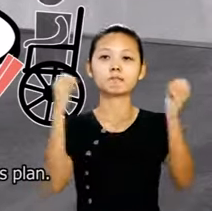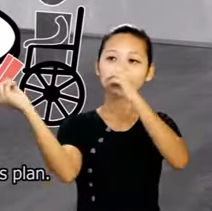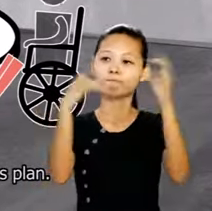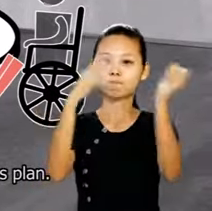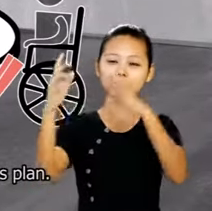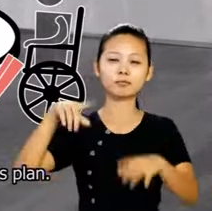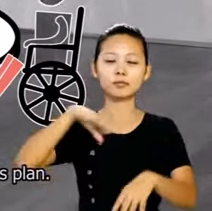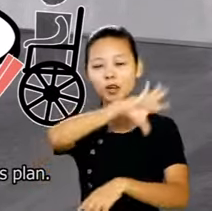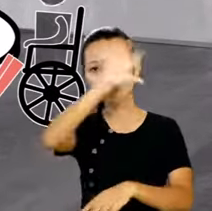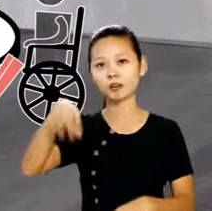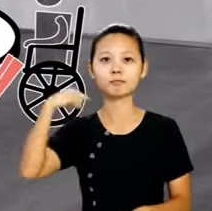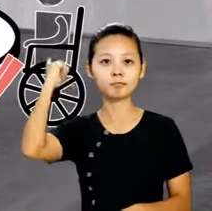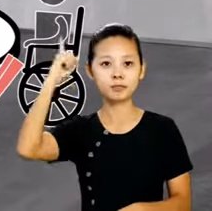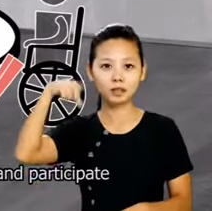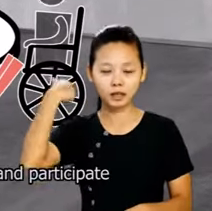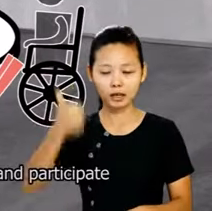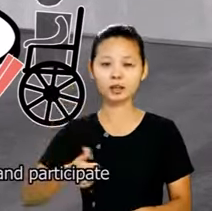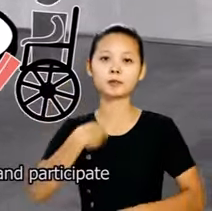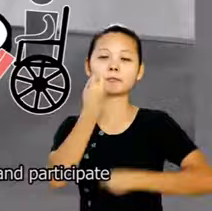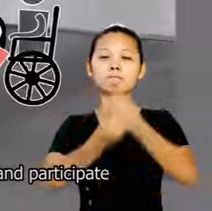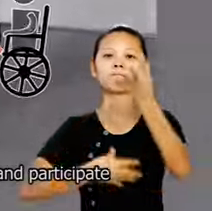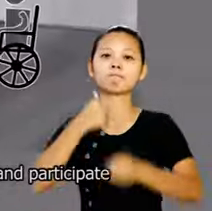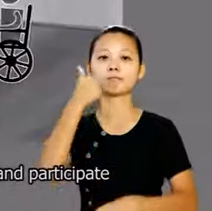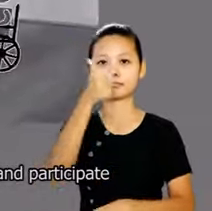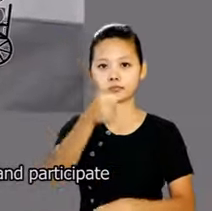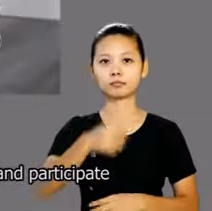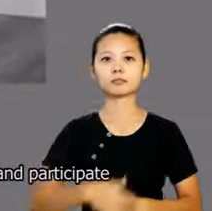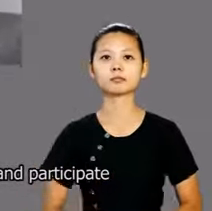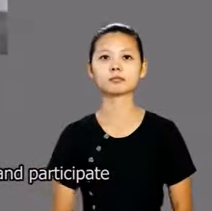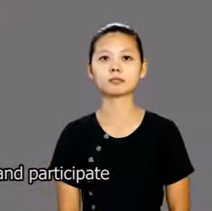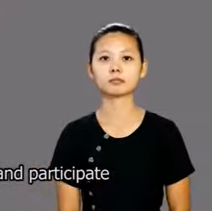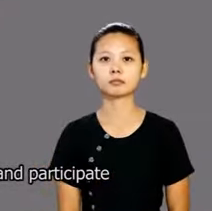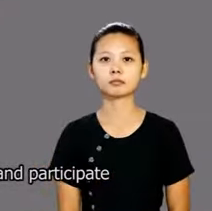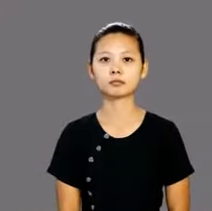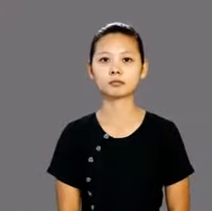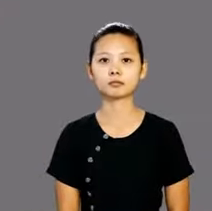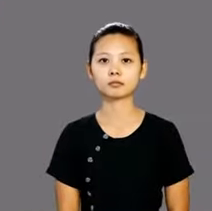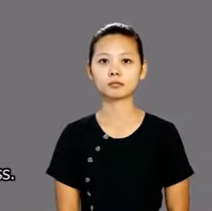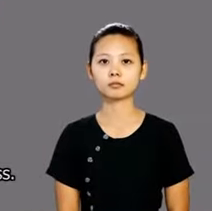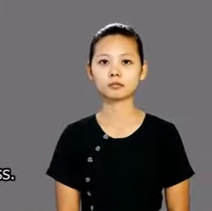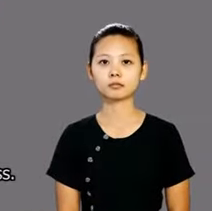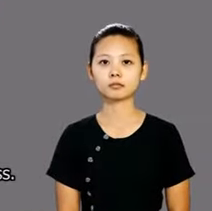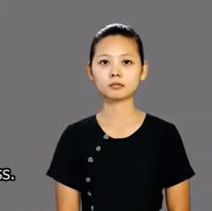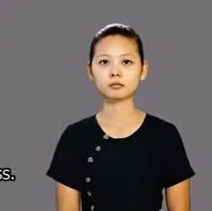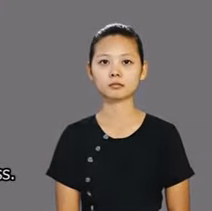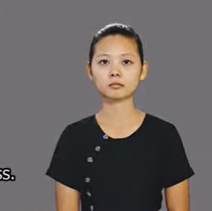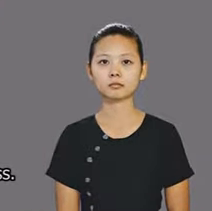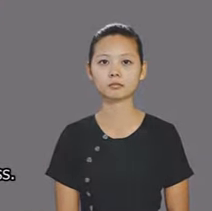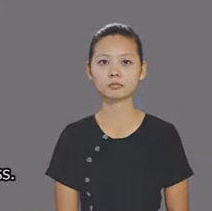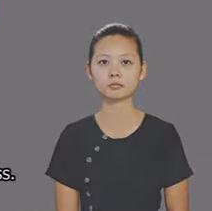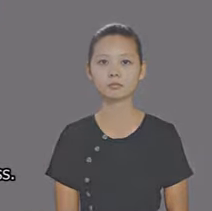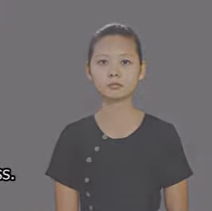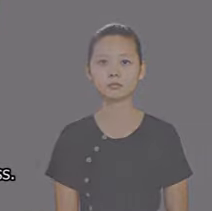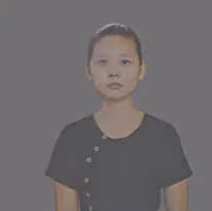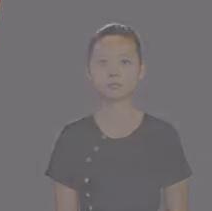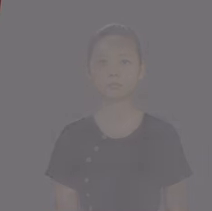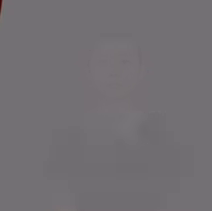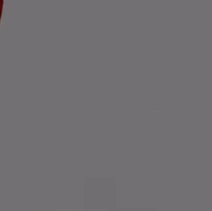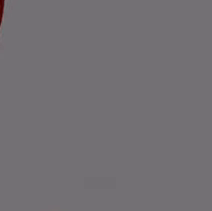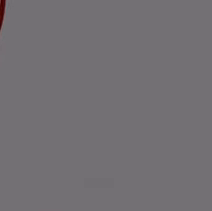disaster preparedness plan. They can therefore follow the discussion and participate in the decision-making